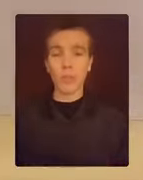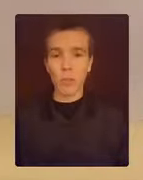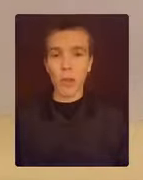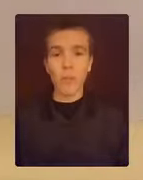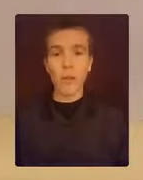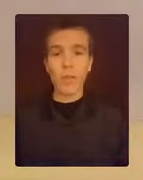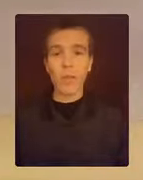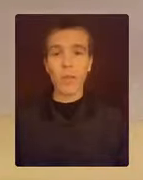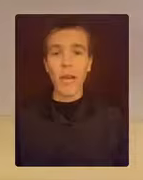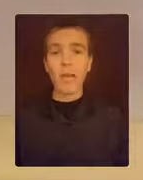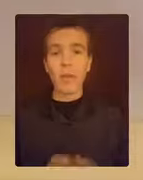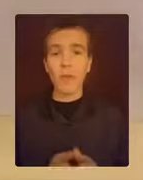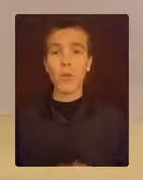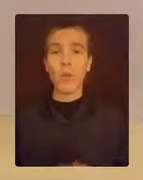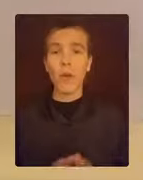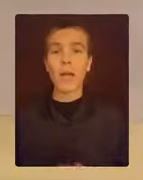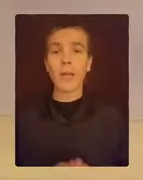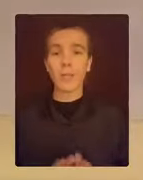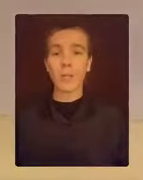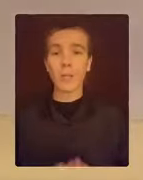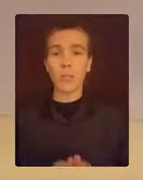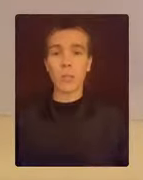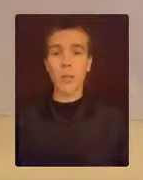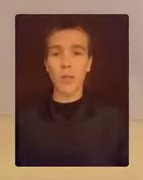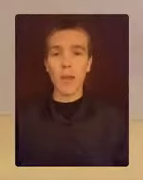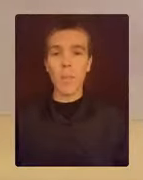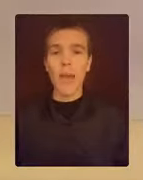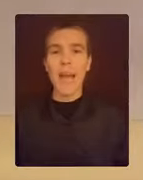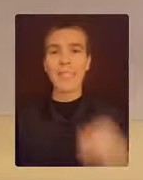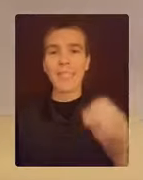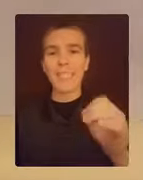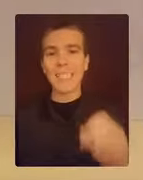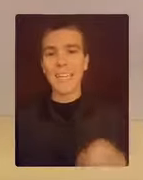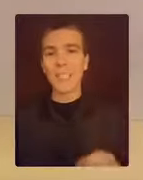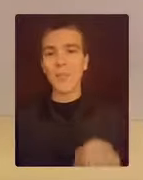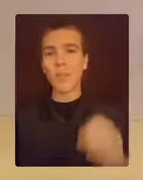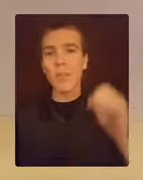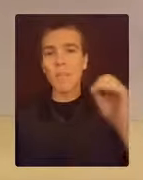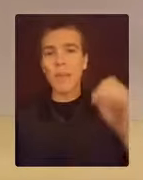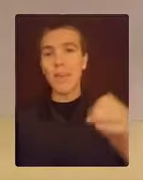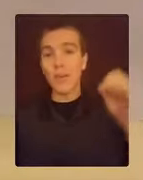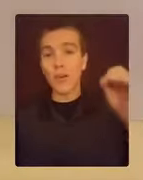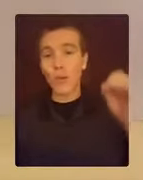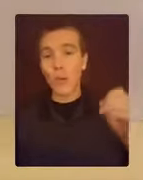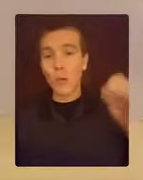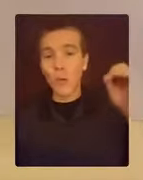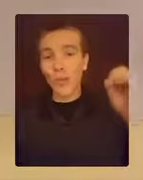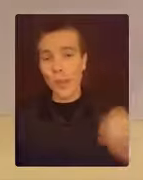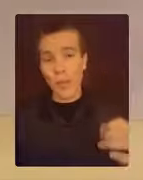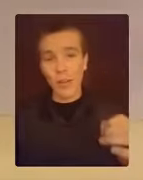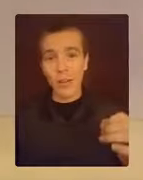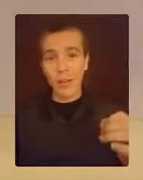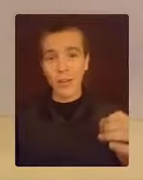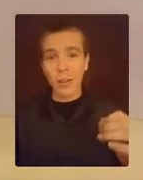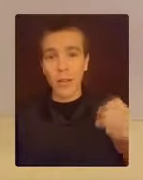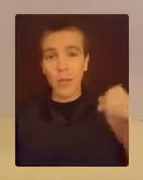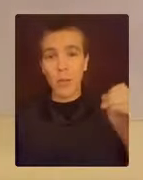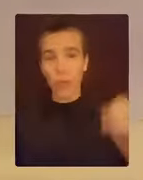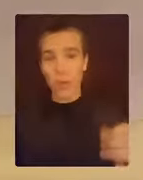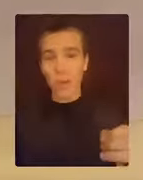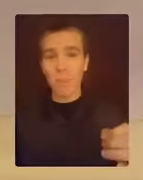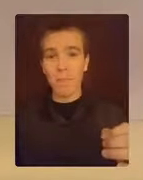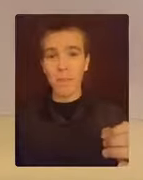change your life forever. If you practice lucid dreaming and successfully meet your guru within